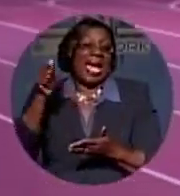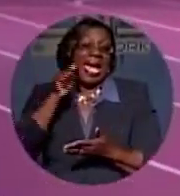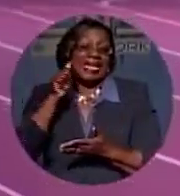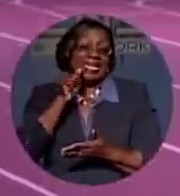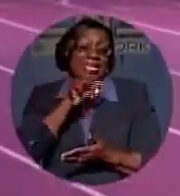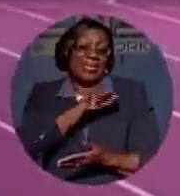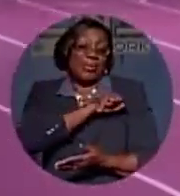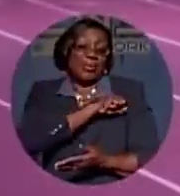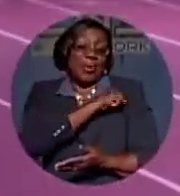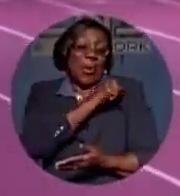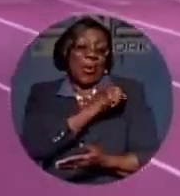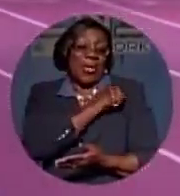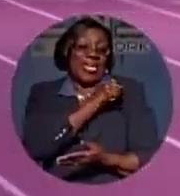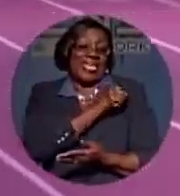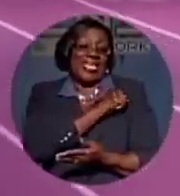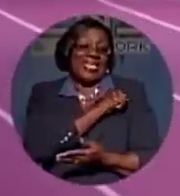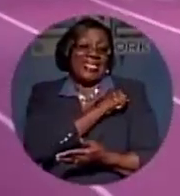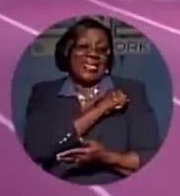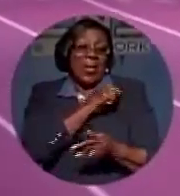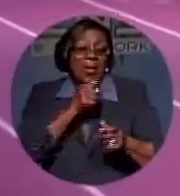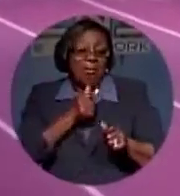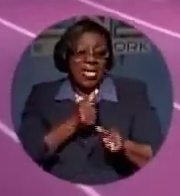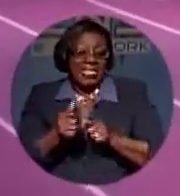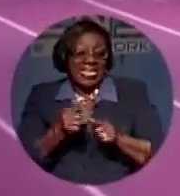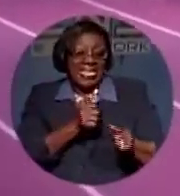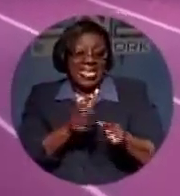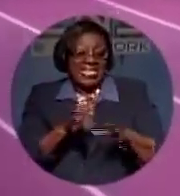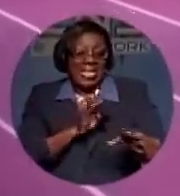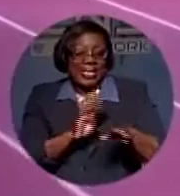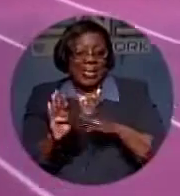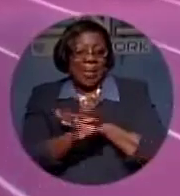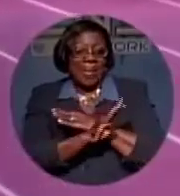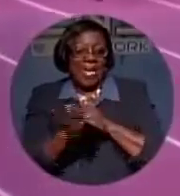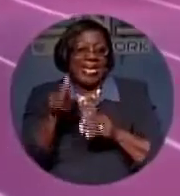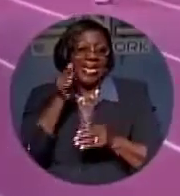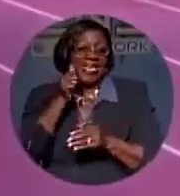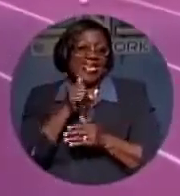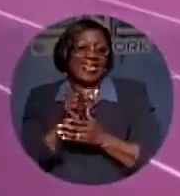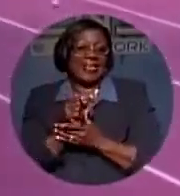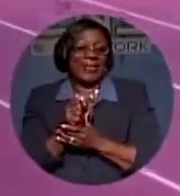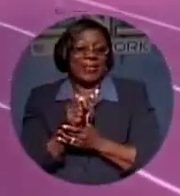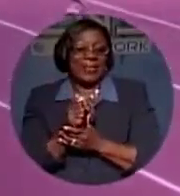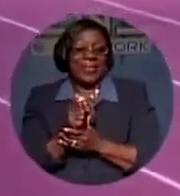would have to fight from behind and catch the Jamaican. A time,